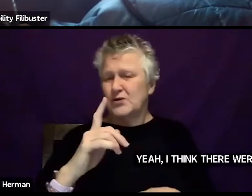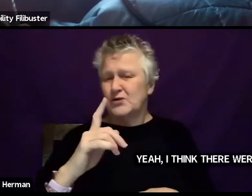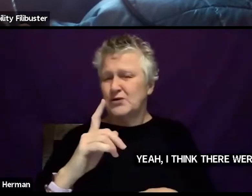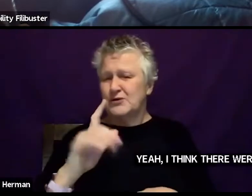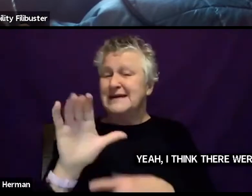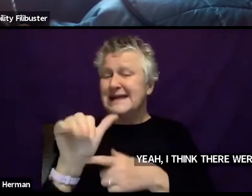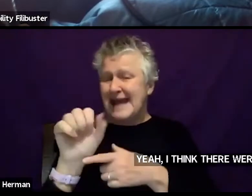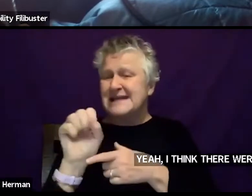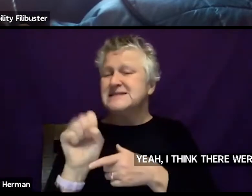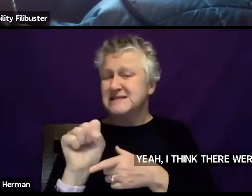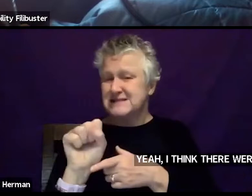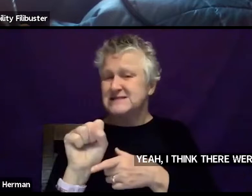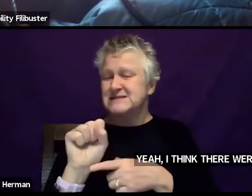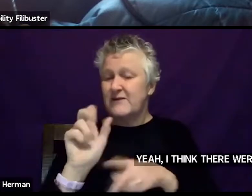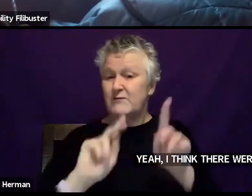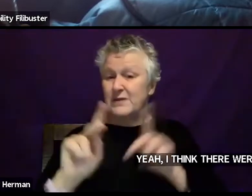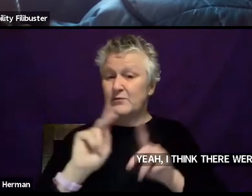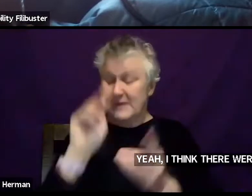but